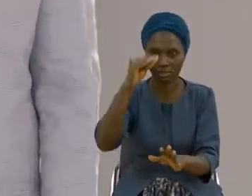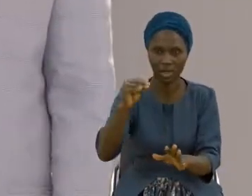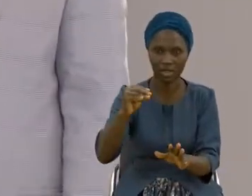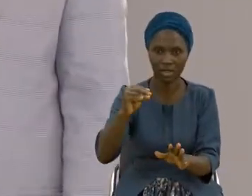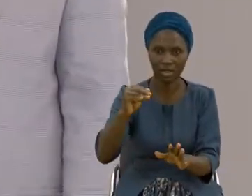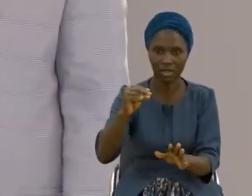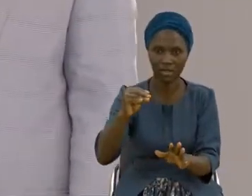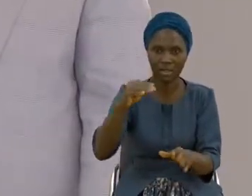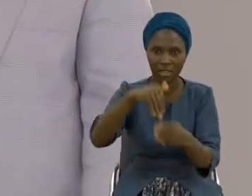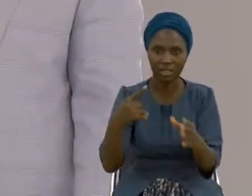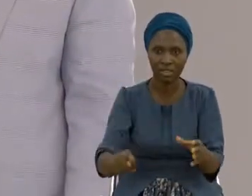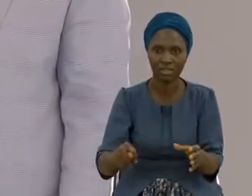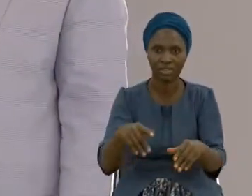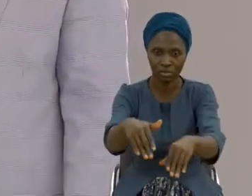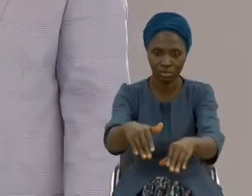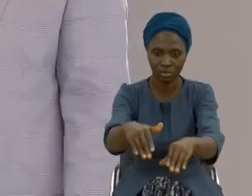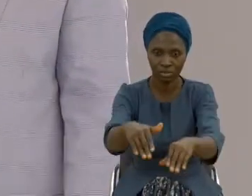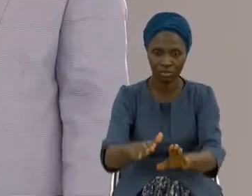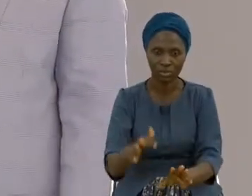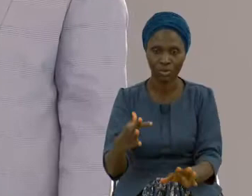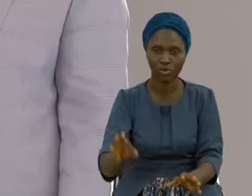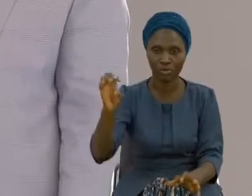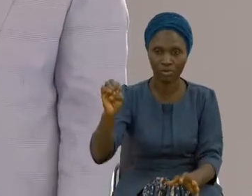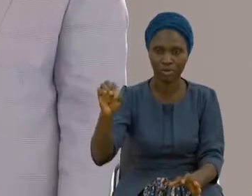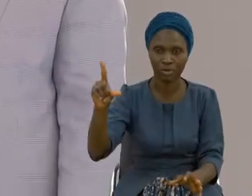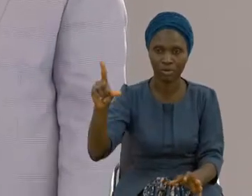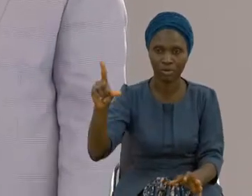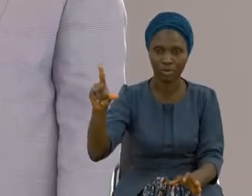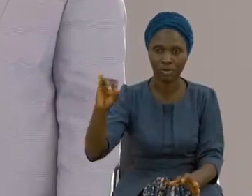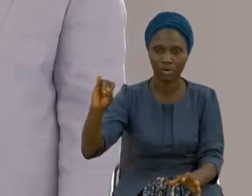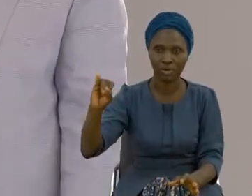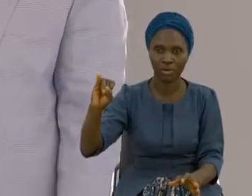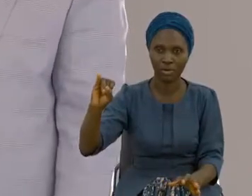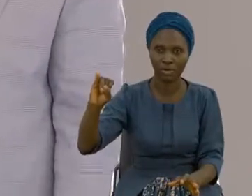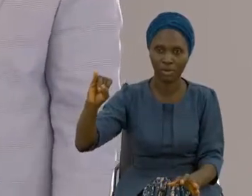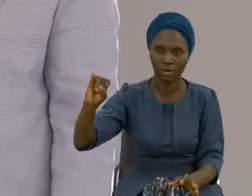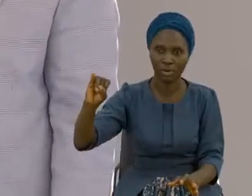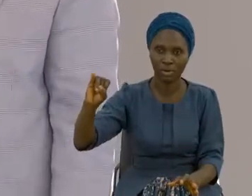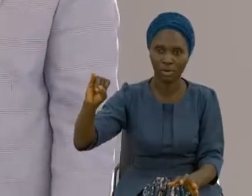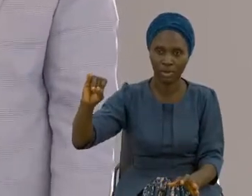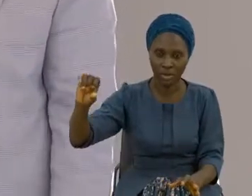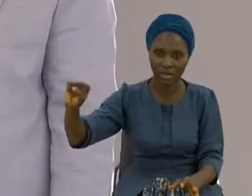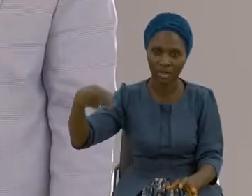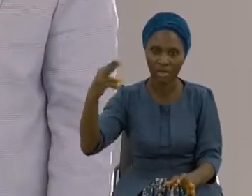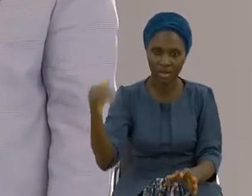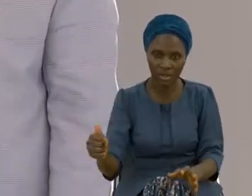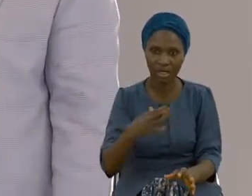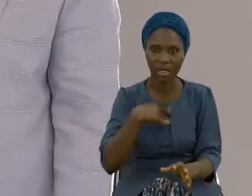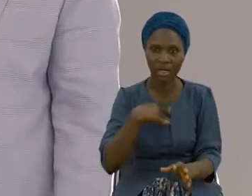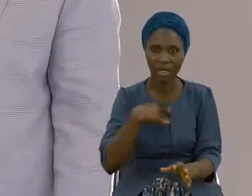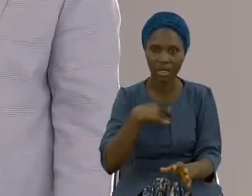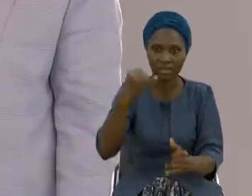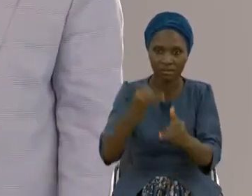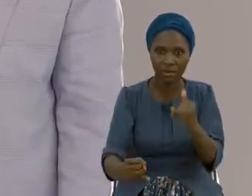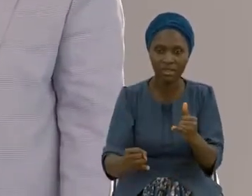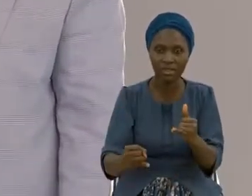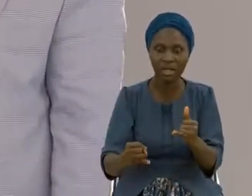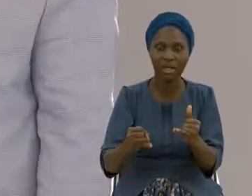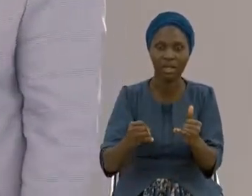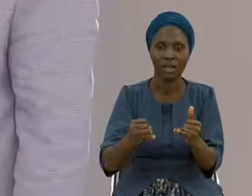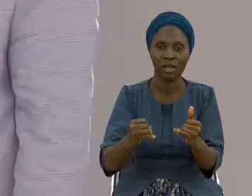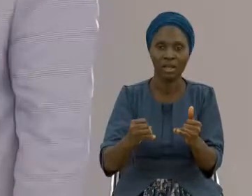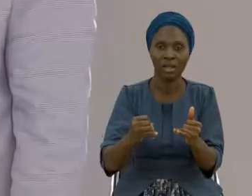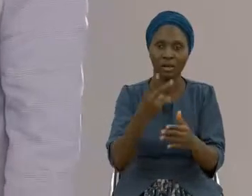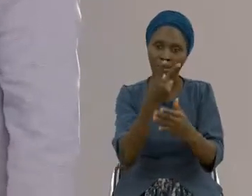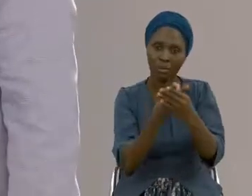and the final miracle that will complete the double manifestation of elijah's